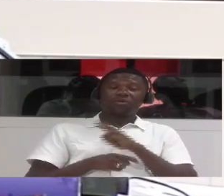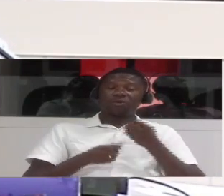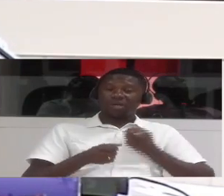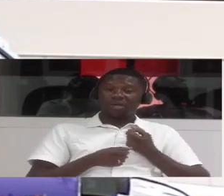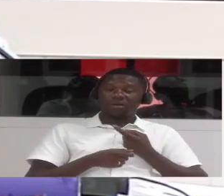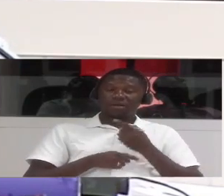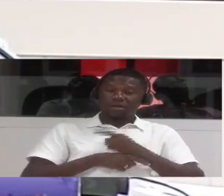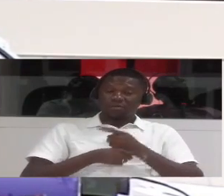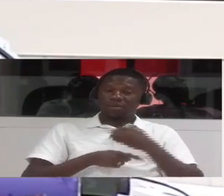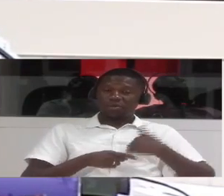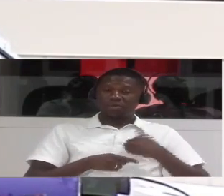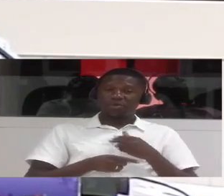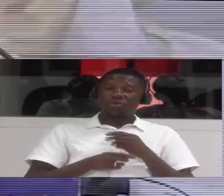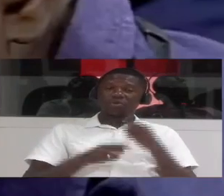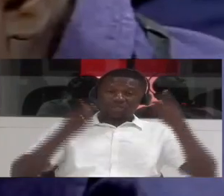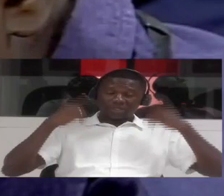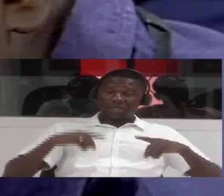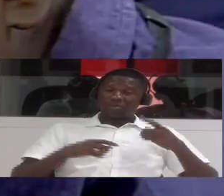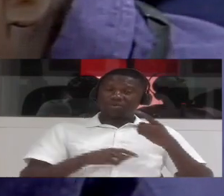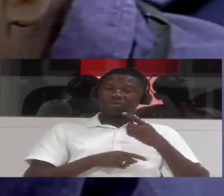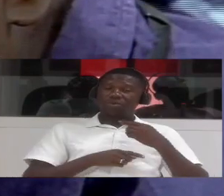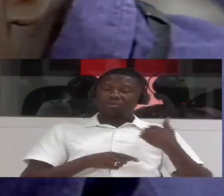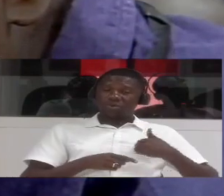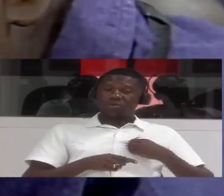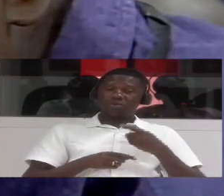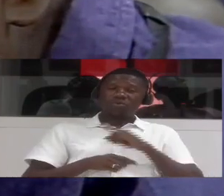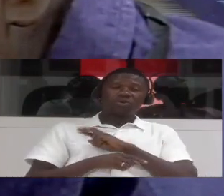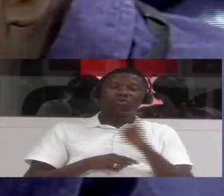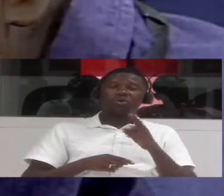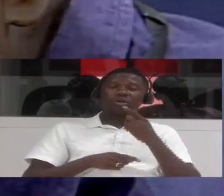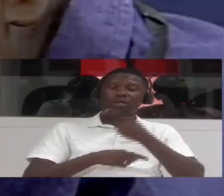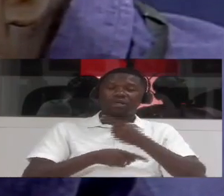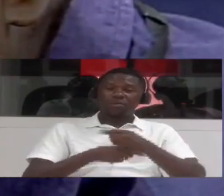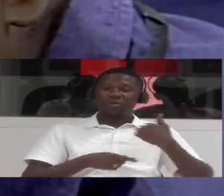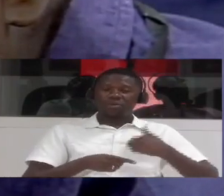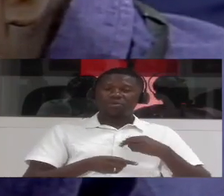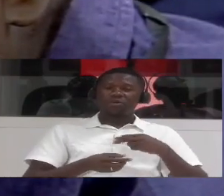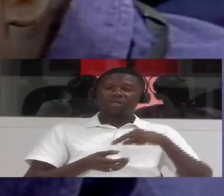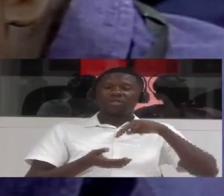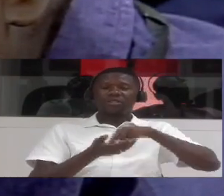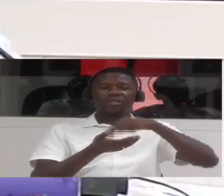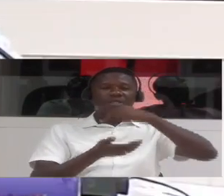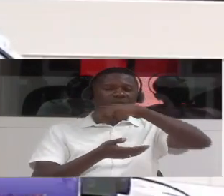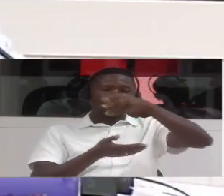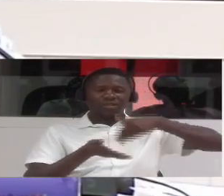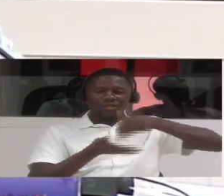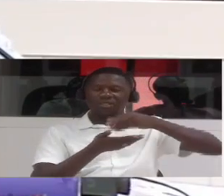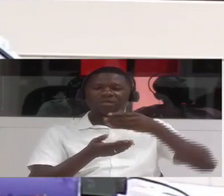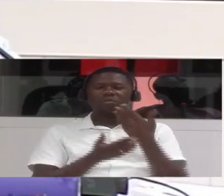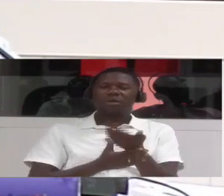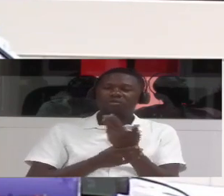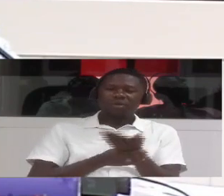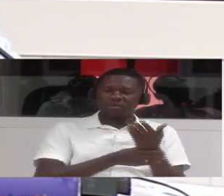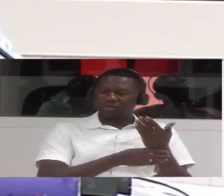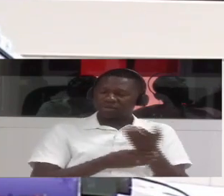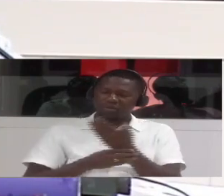they are the ones who beg in the streets. And at some point, they were rounded up, these beggars, and sending